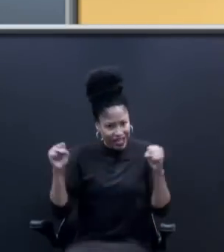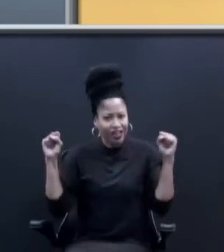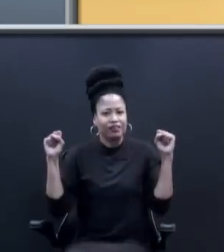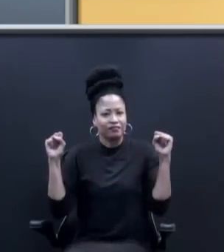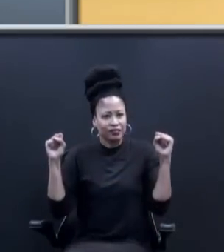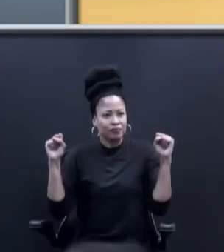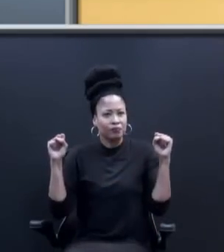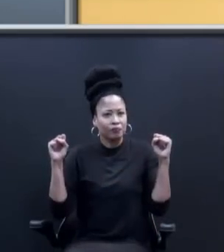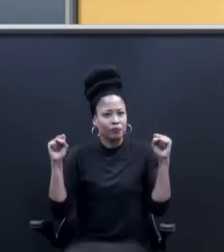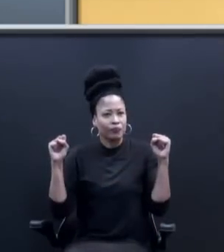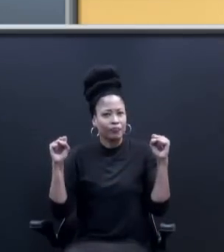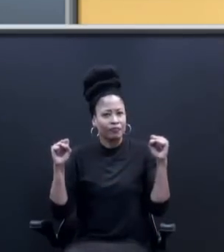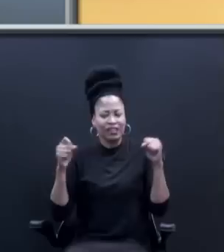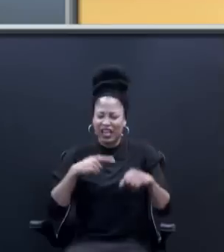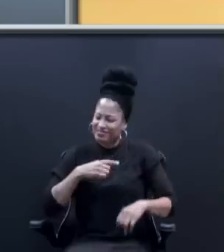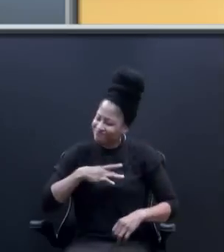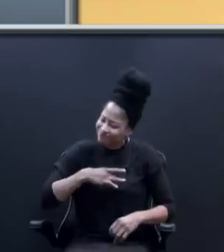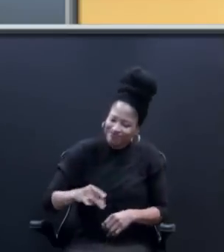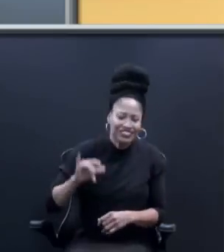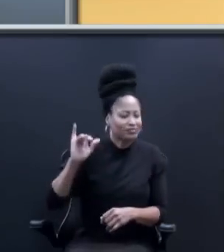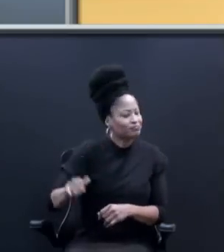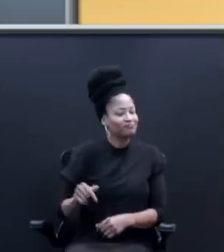That's what I like about this God.